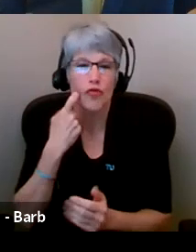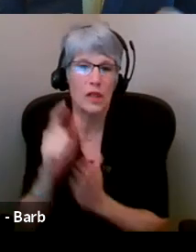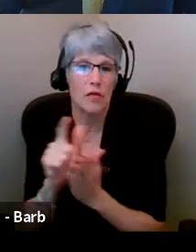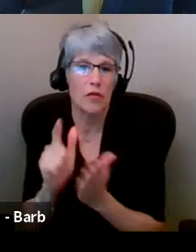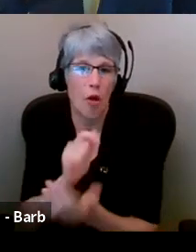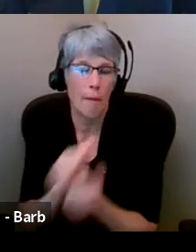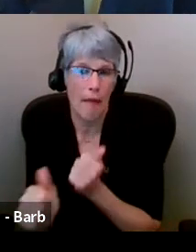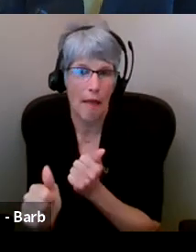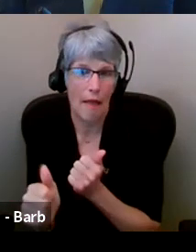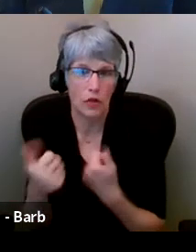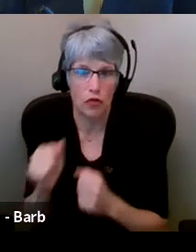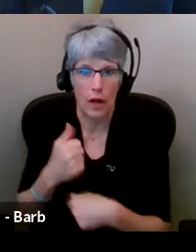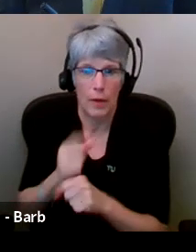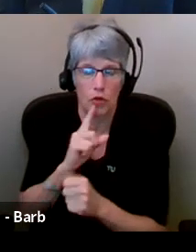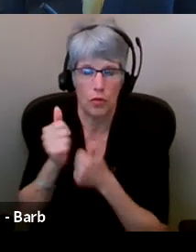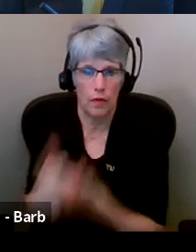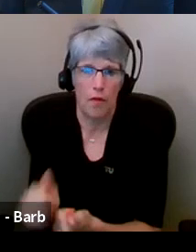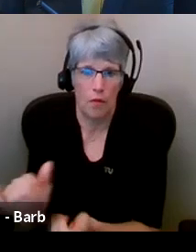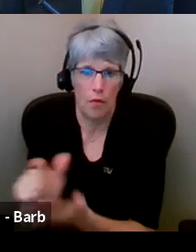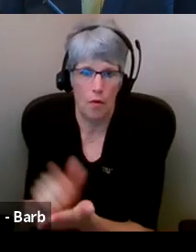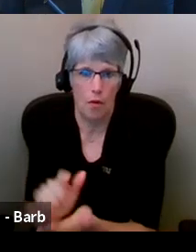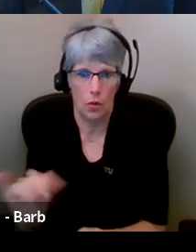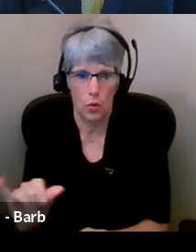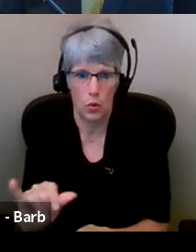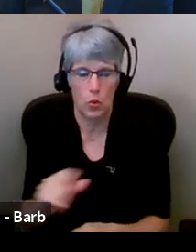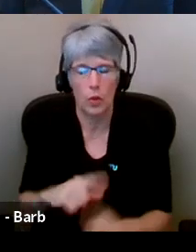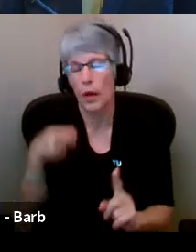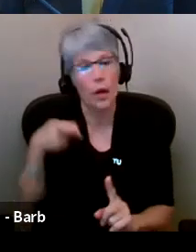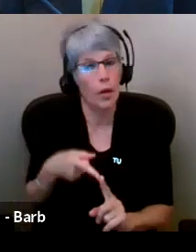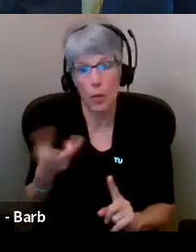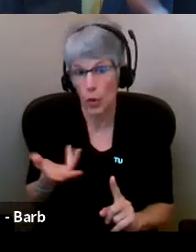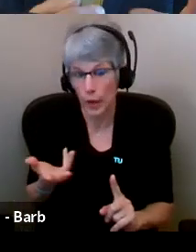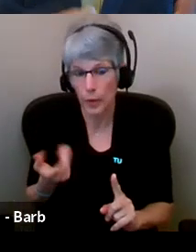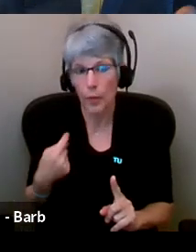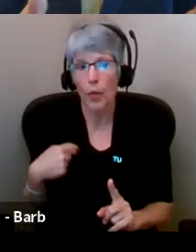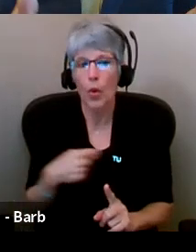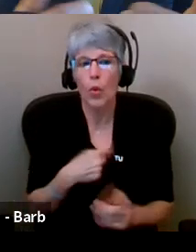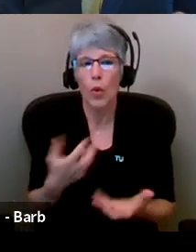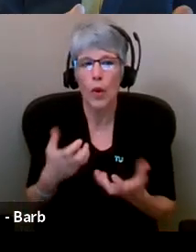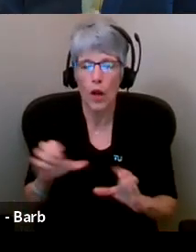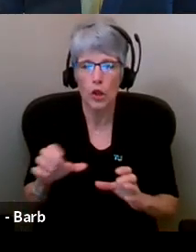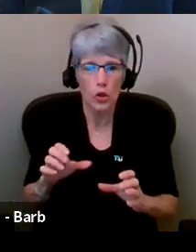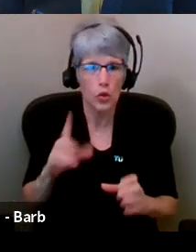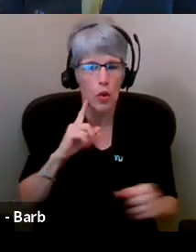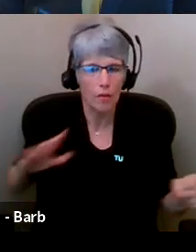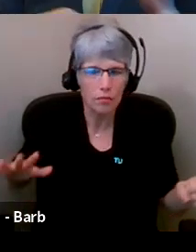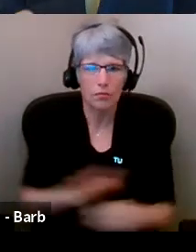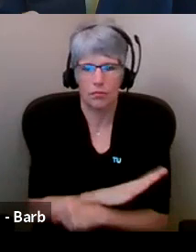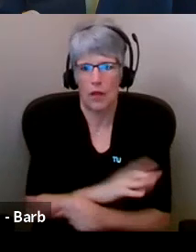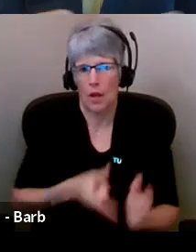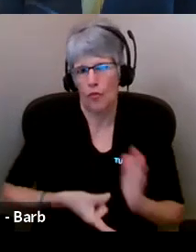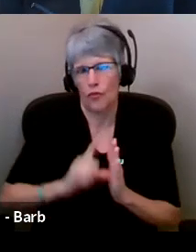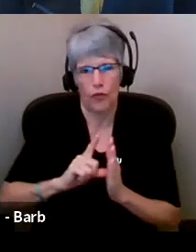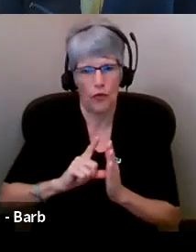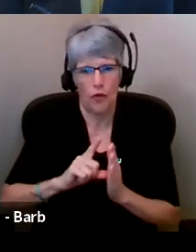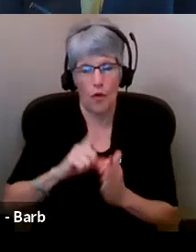passed, and we're trying to make sure that we're compliant there also. But I think the point here is that we want to do a comprehensive review of